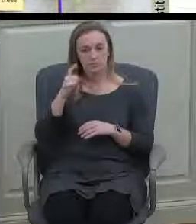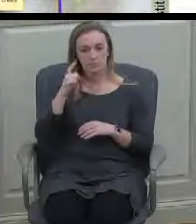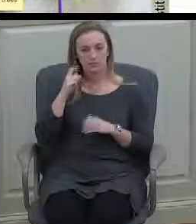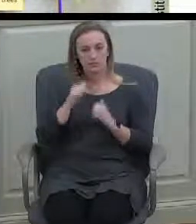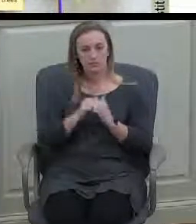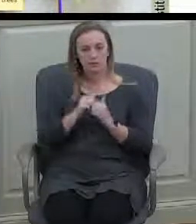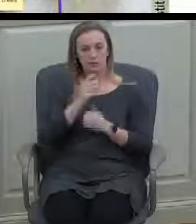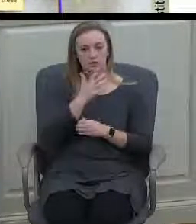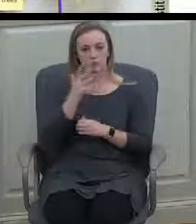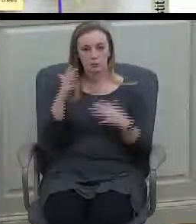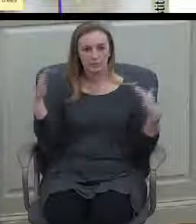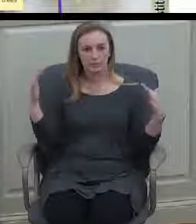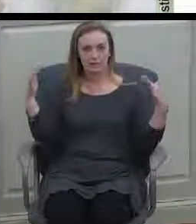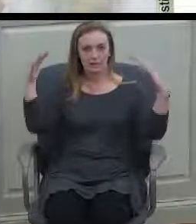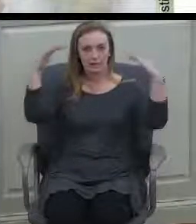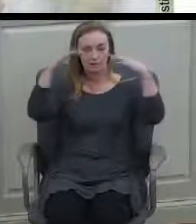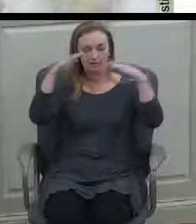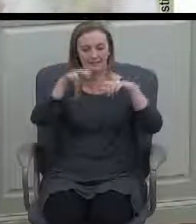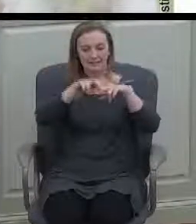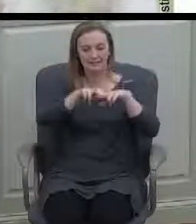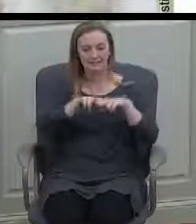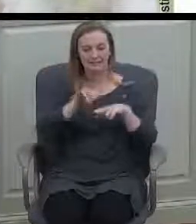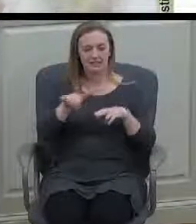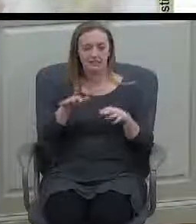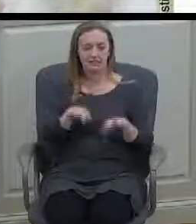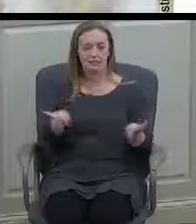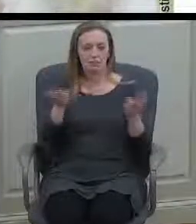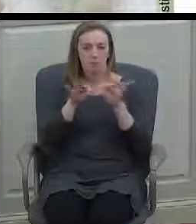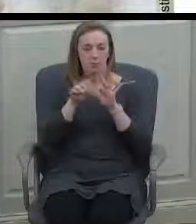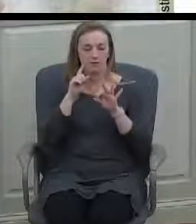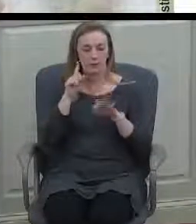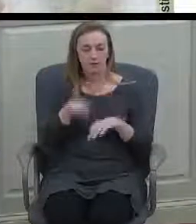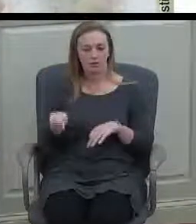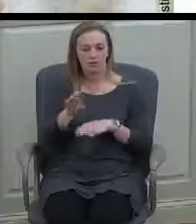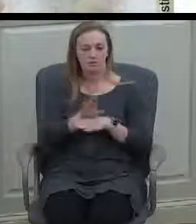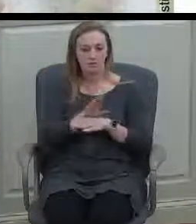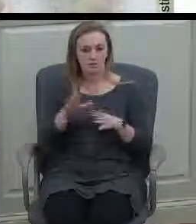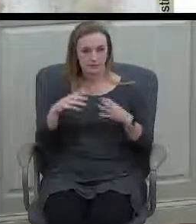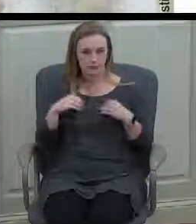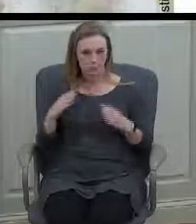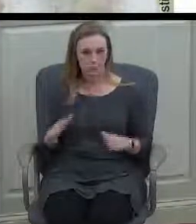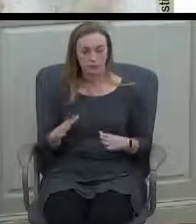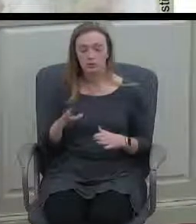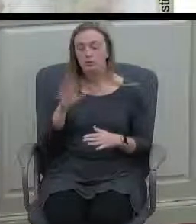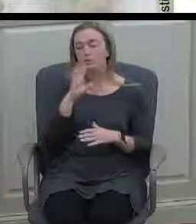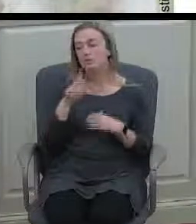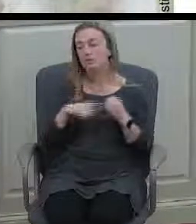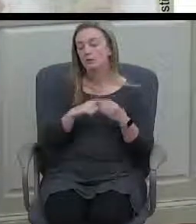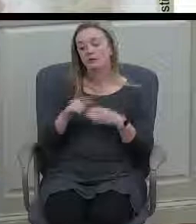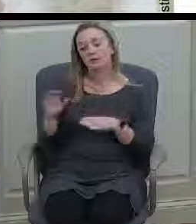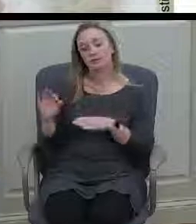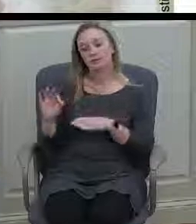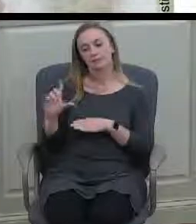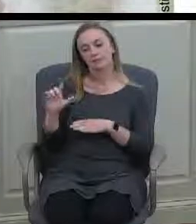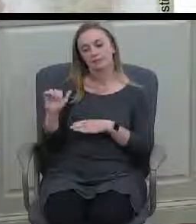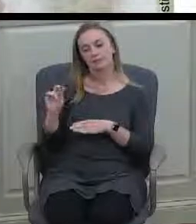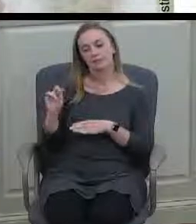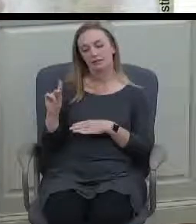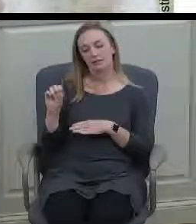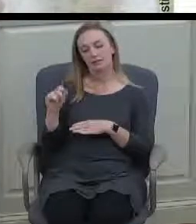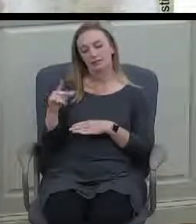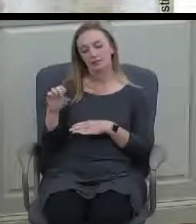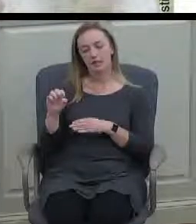canopy and seating were important for those folks. We talked about the functionality of landscape, whether it's